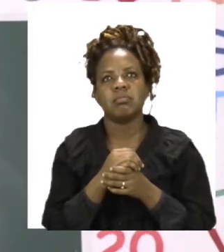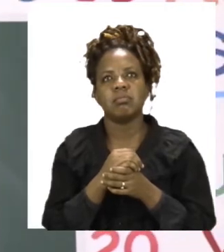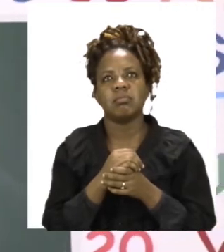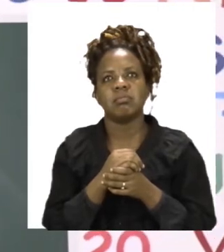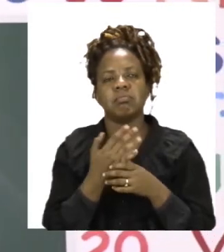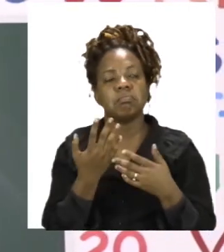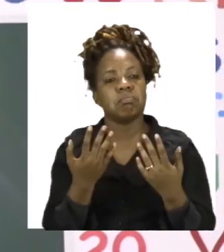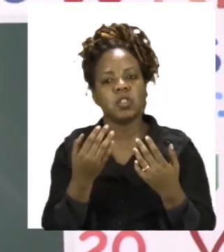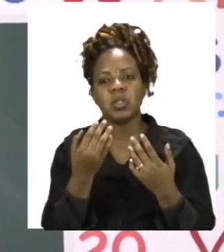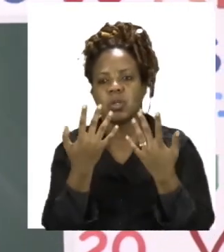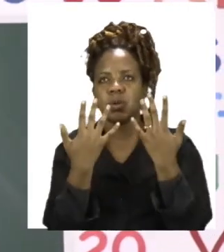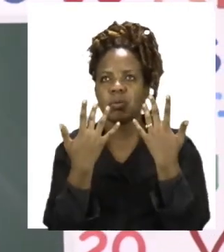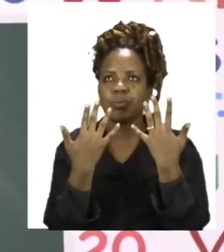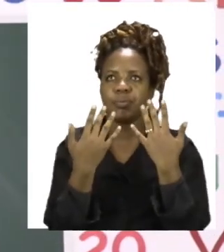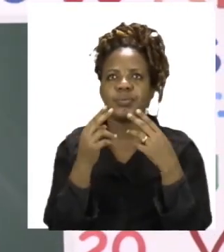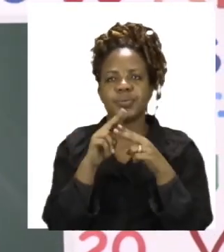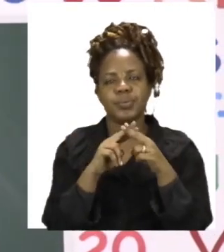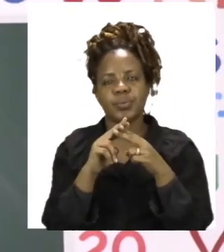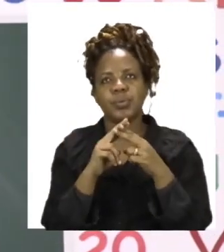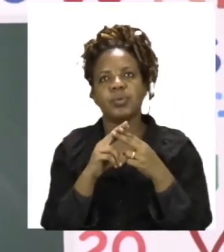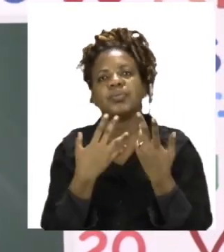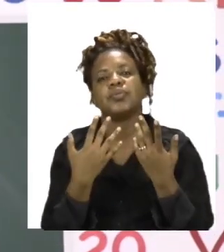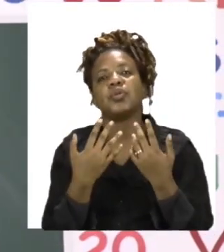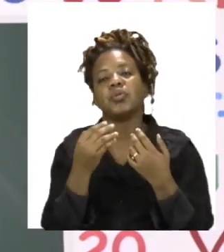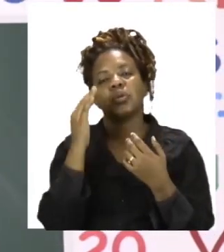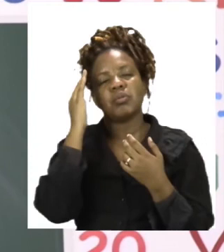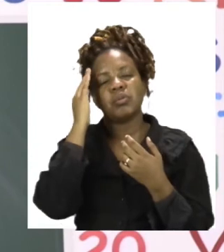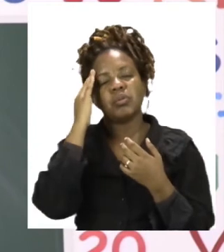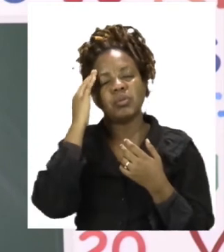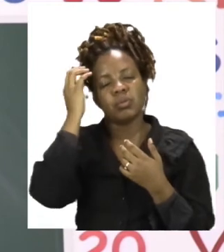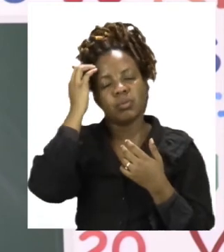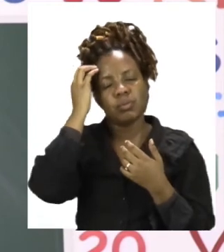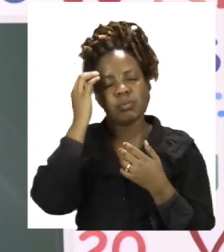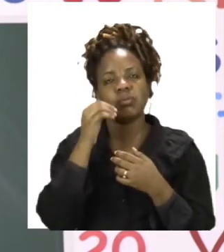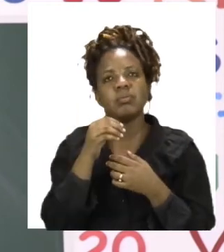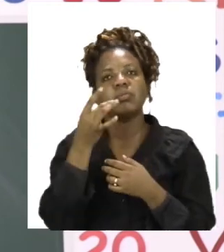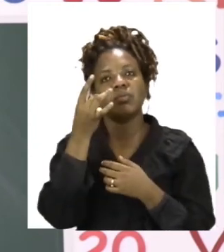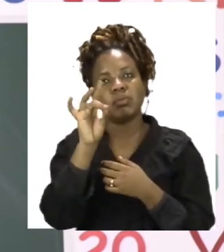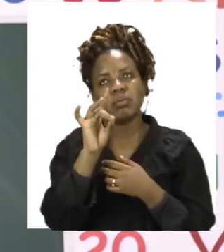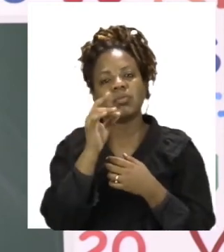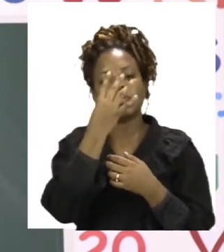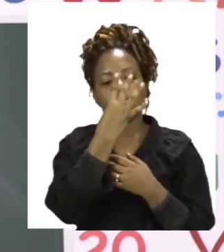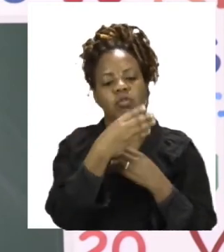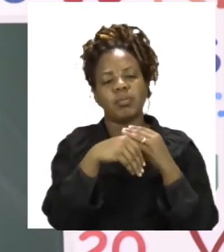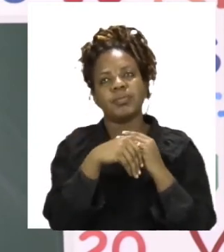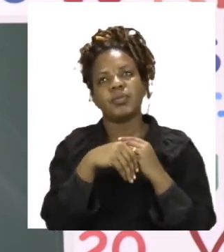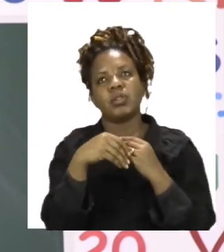your answer if you're clever. It is 8. So we are going to write our number 8.